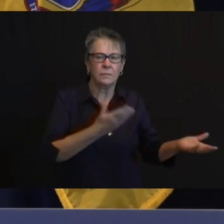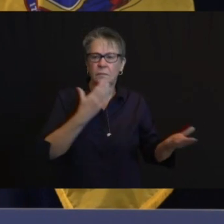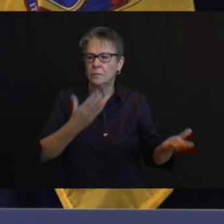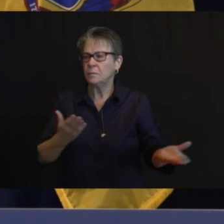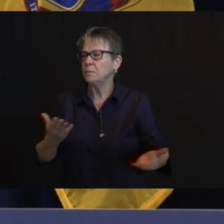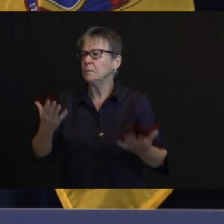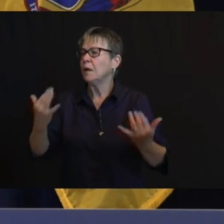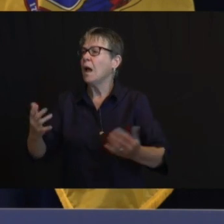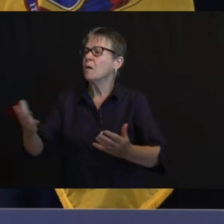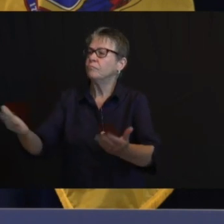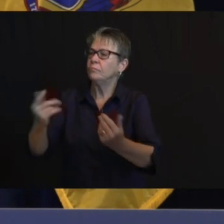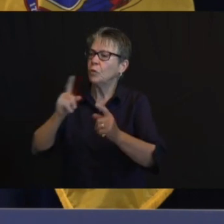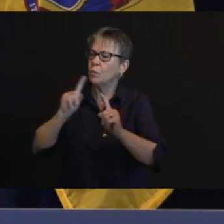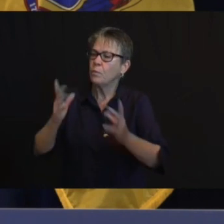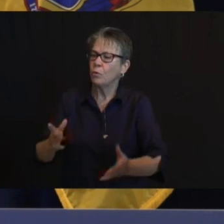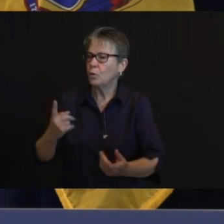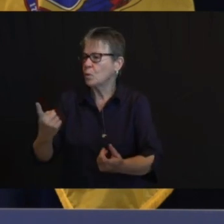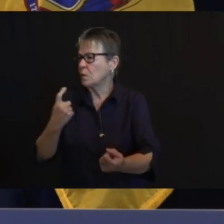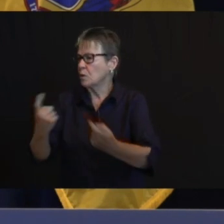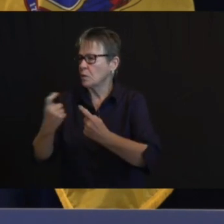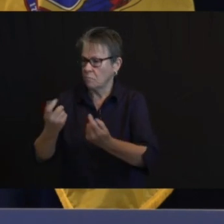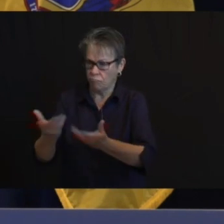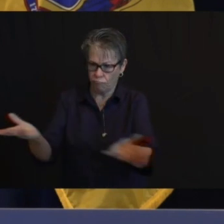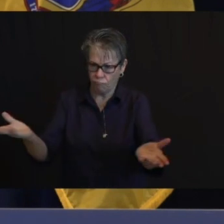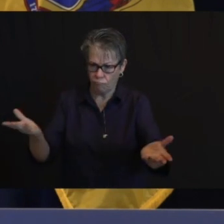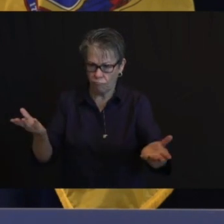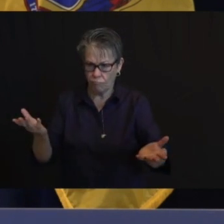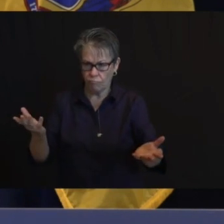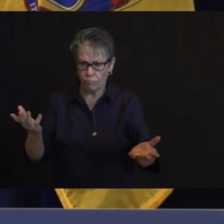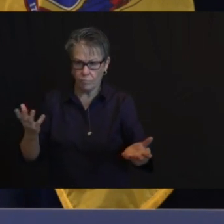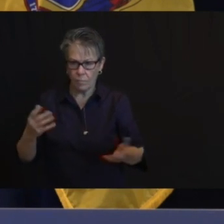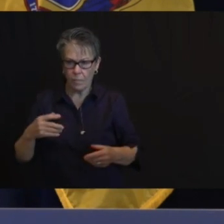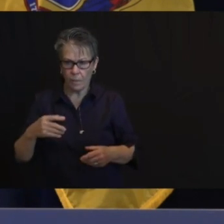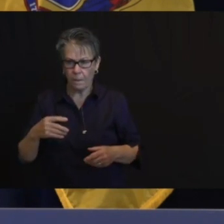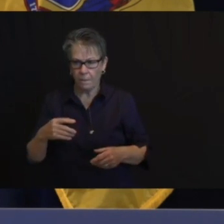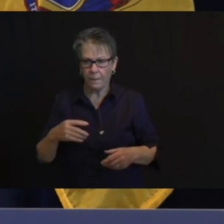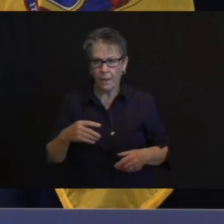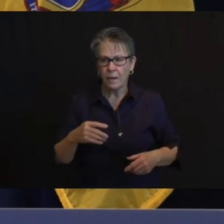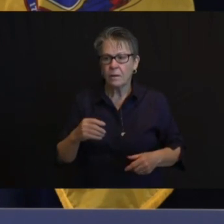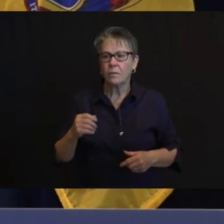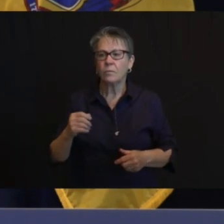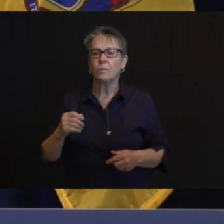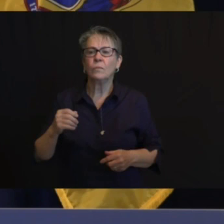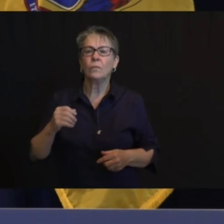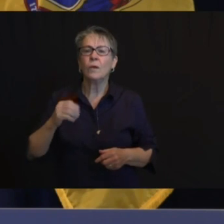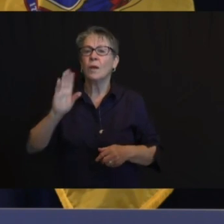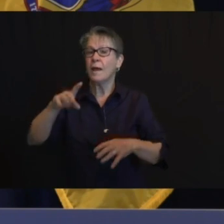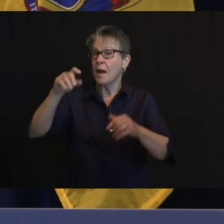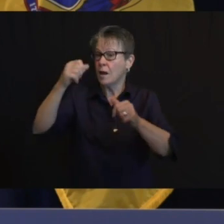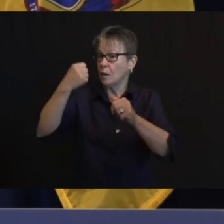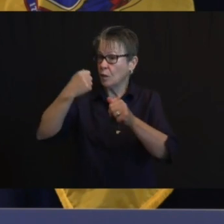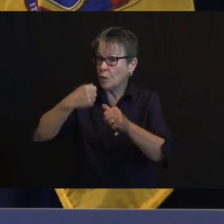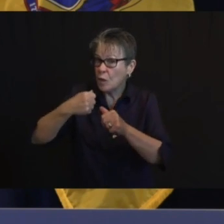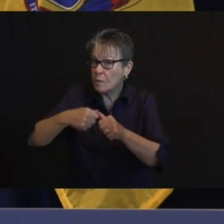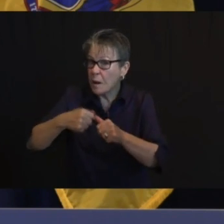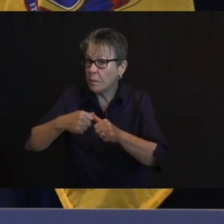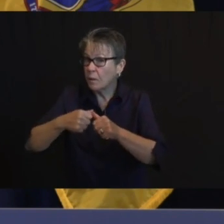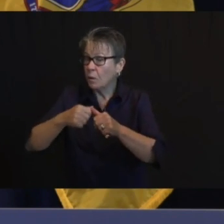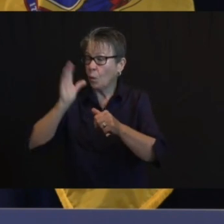mentioned, we're going to be with you virtually for the balance of this week,